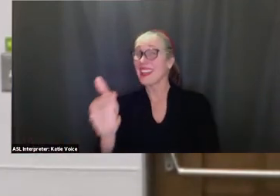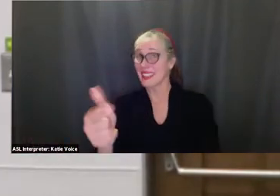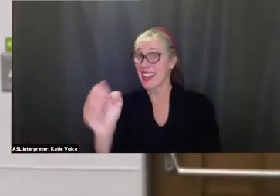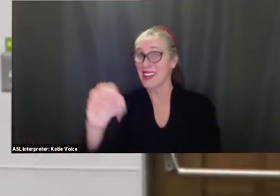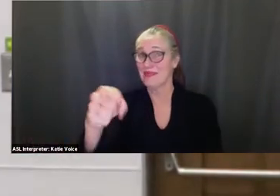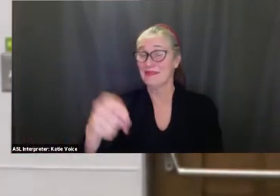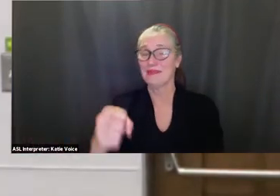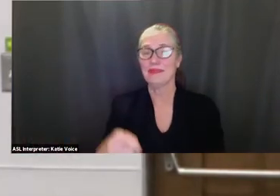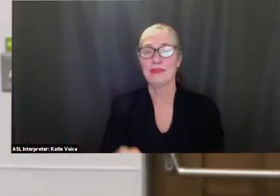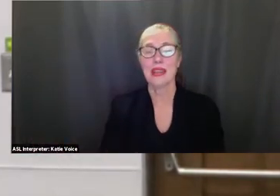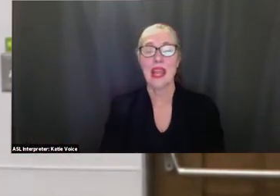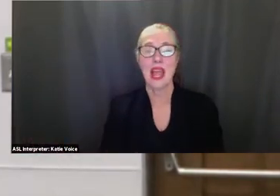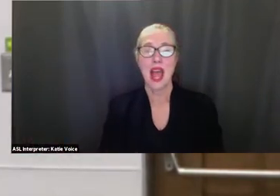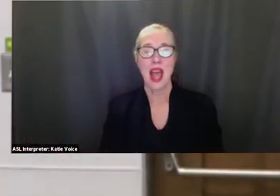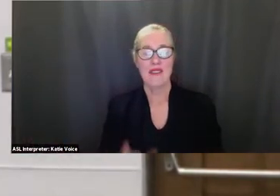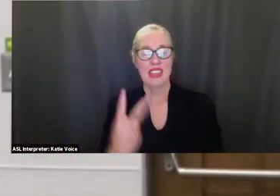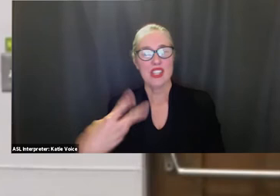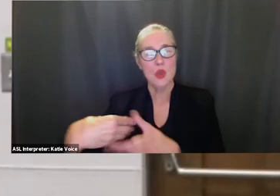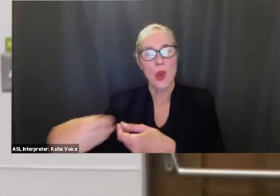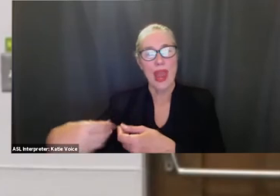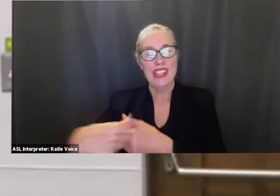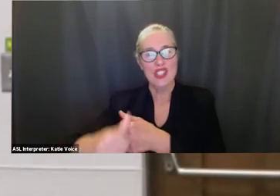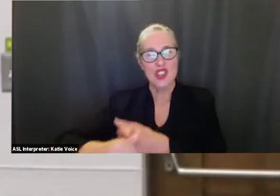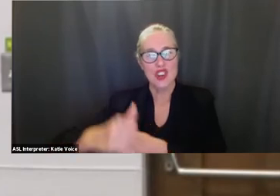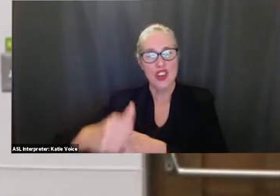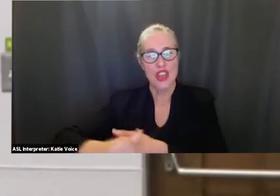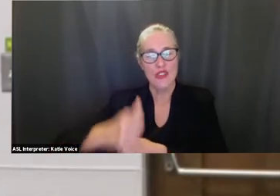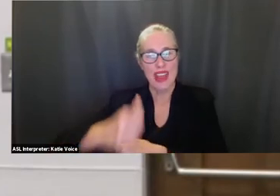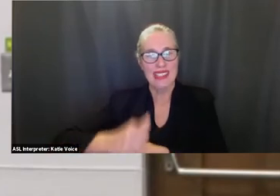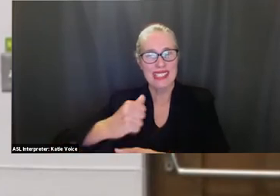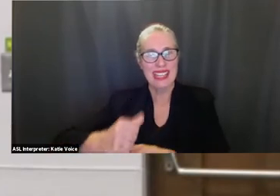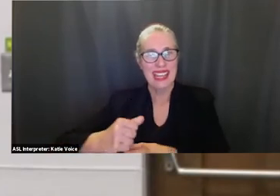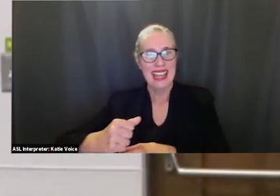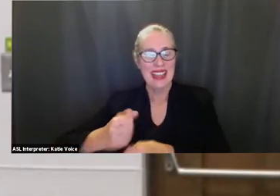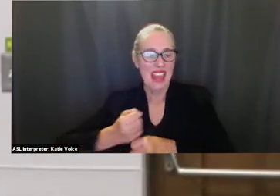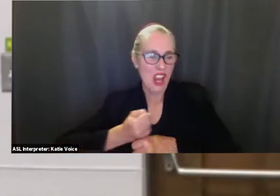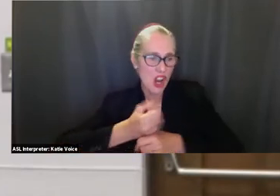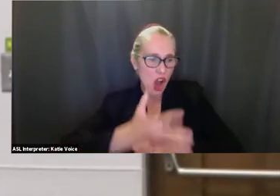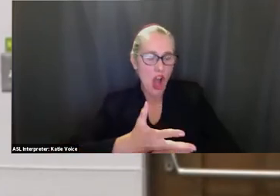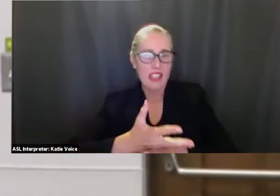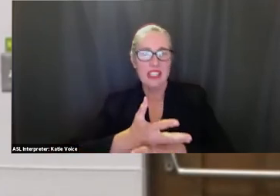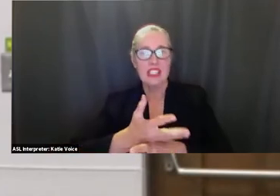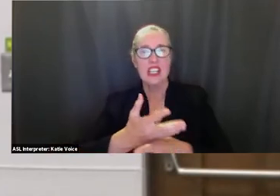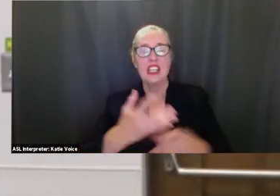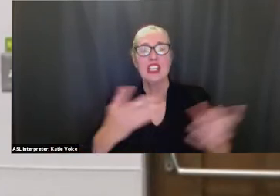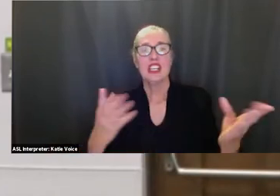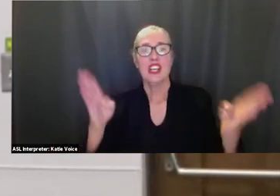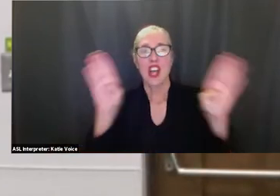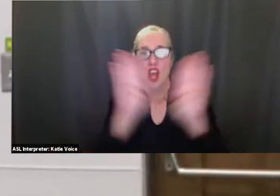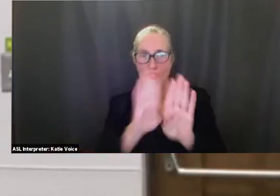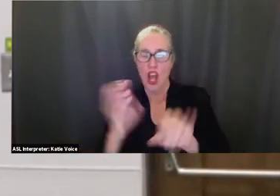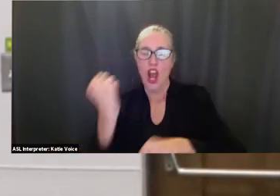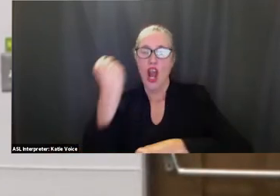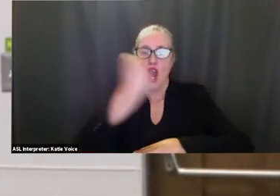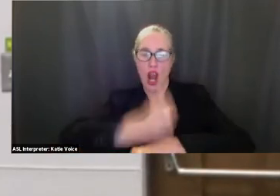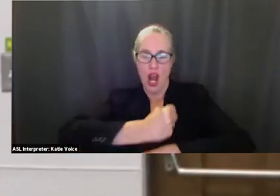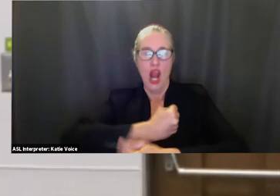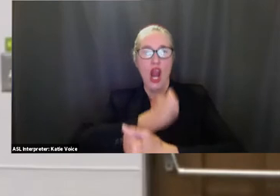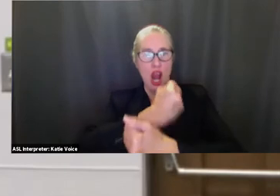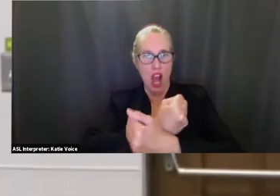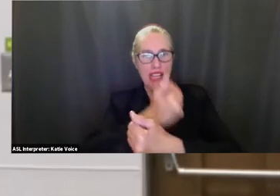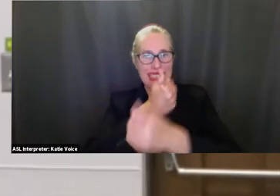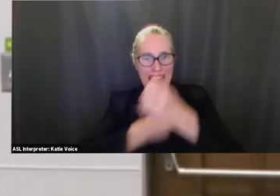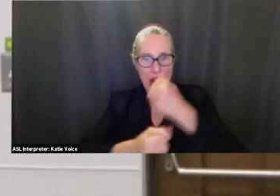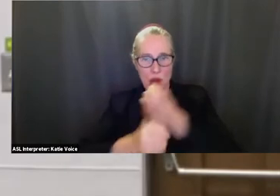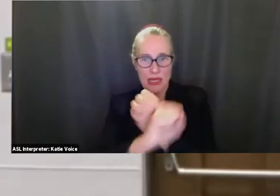of the two external threats that led to lockout or lockdown one was because of a law enforcement response